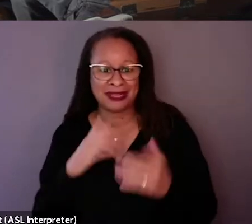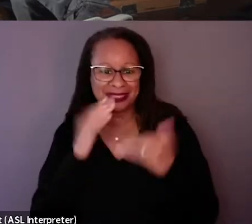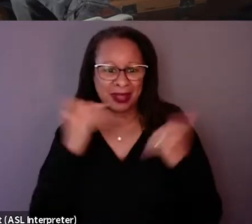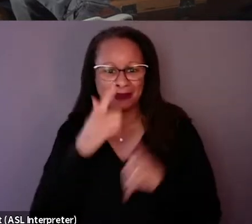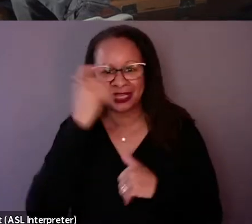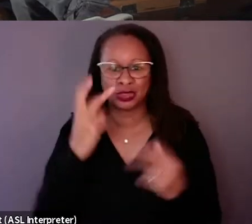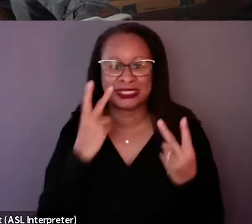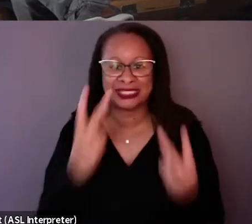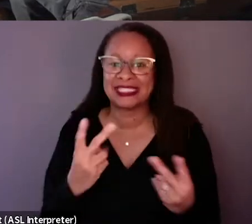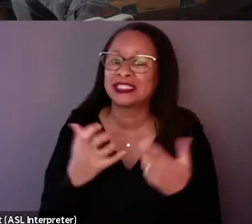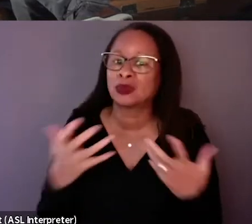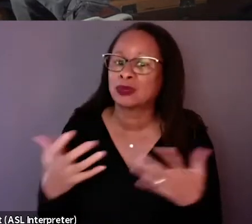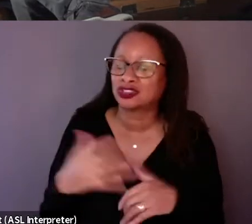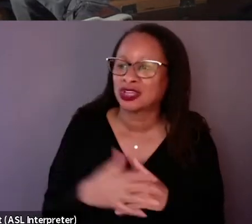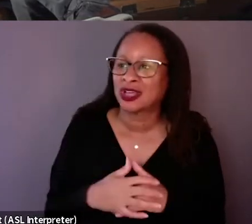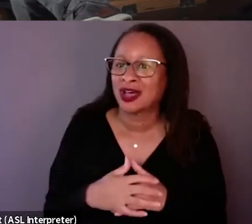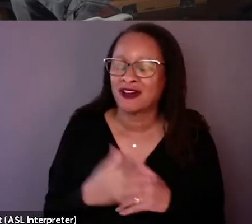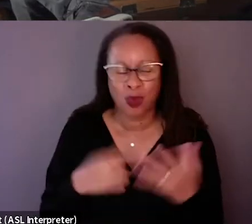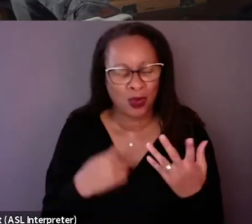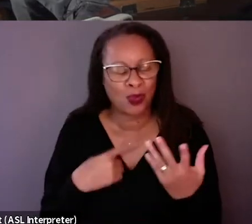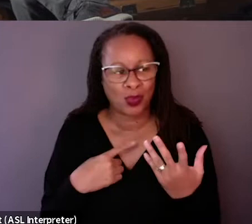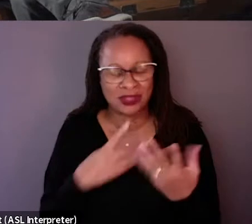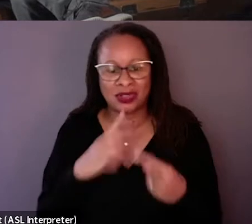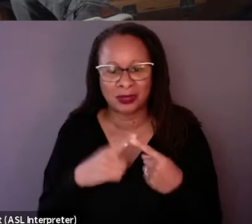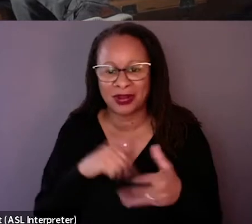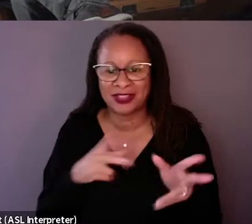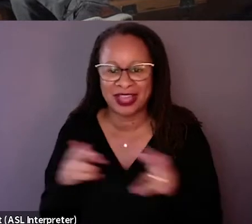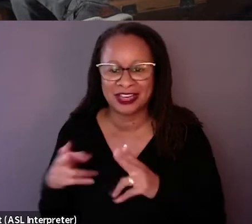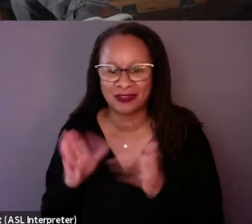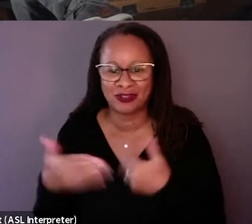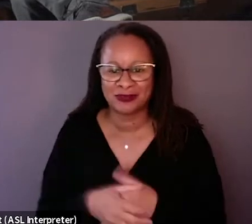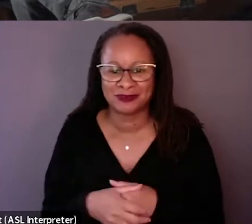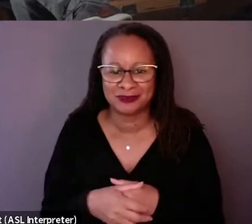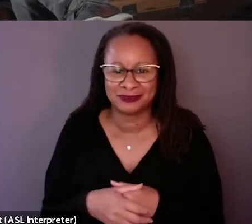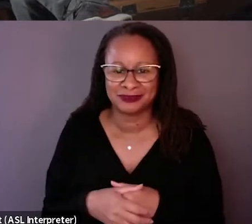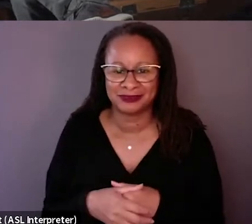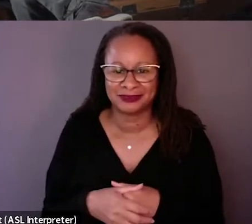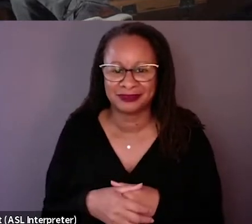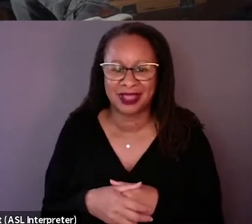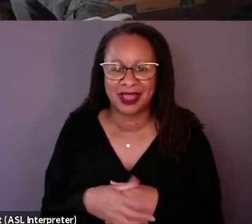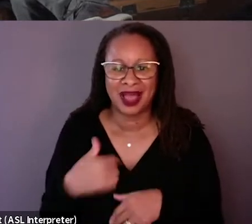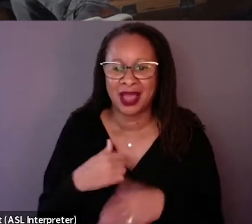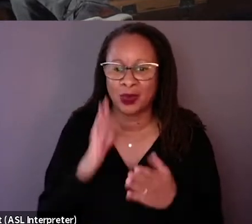we spent so much room talking about in the edit room. Do you want to take this one? Or you want? Yeah. Okay, I'll start. Please chime